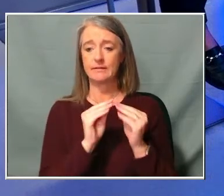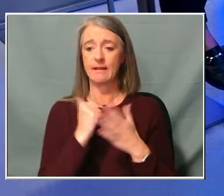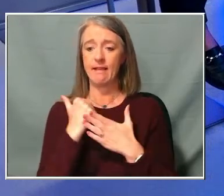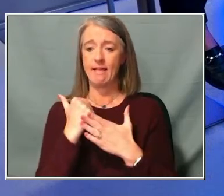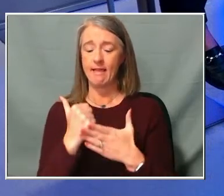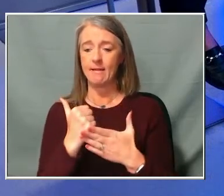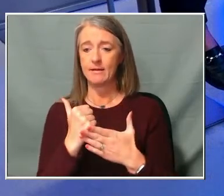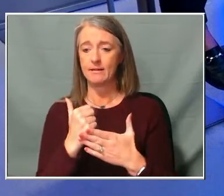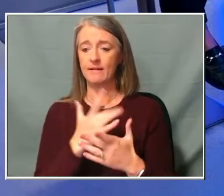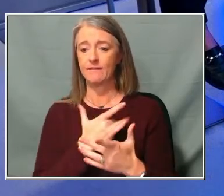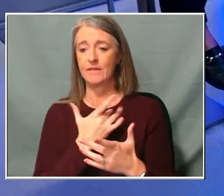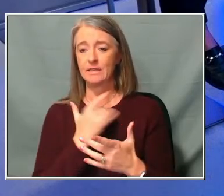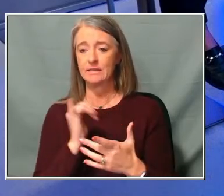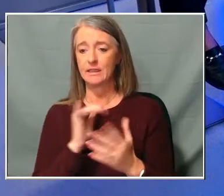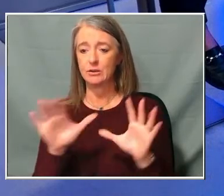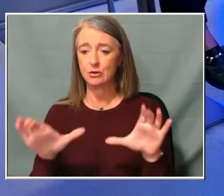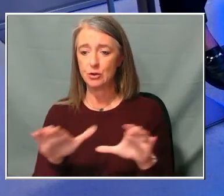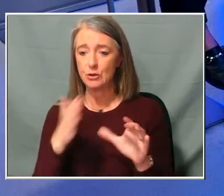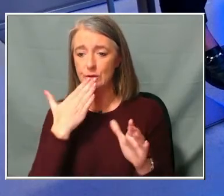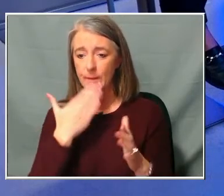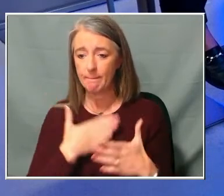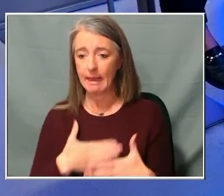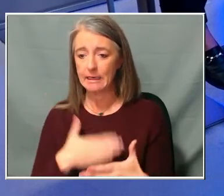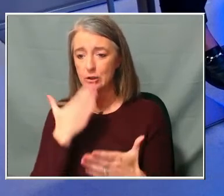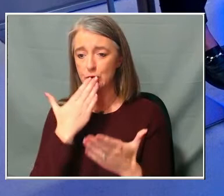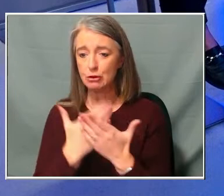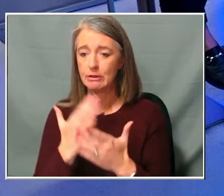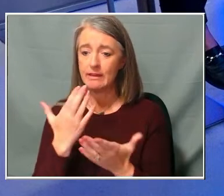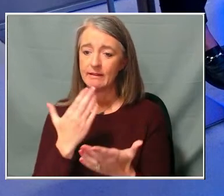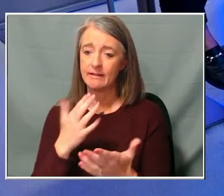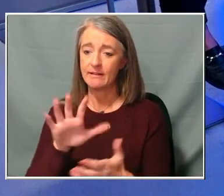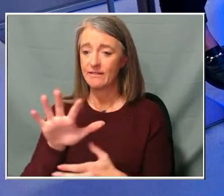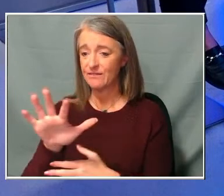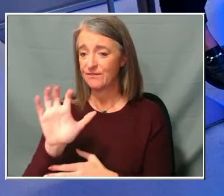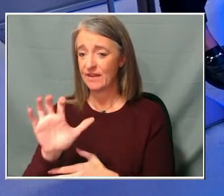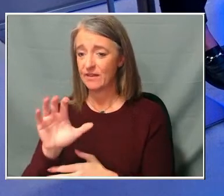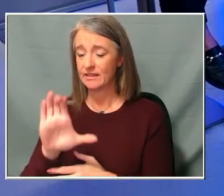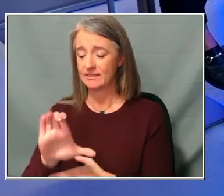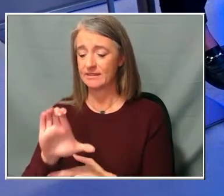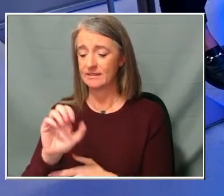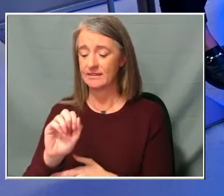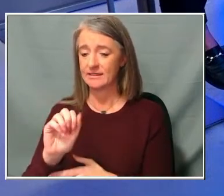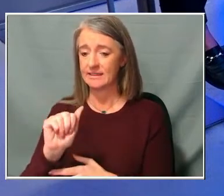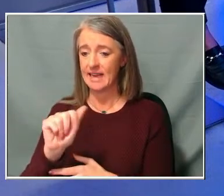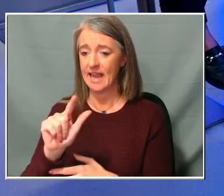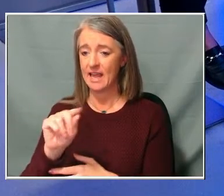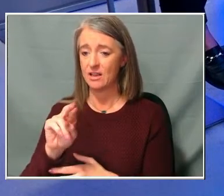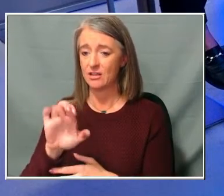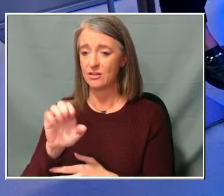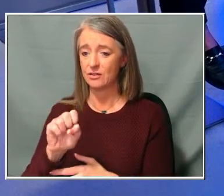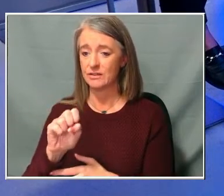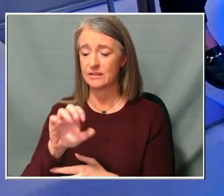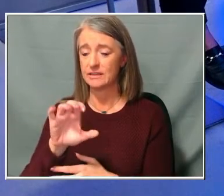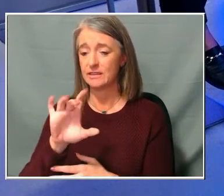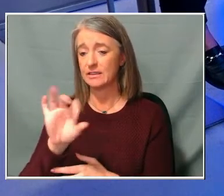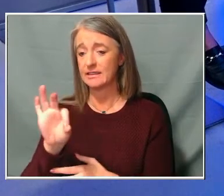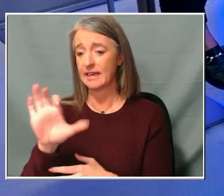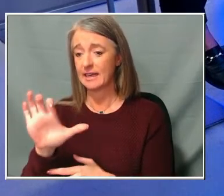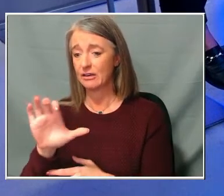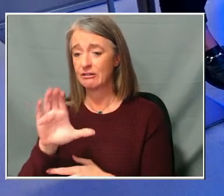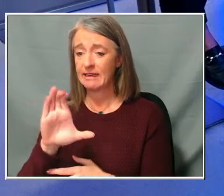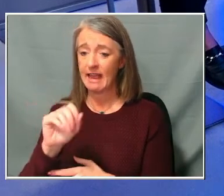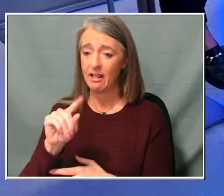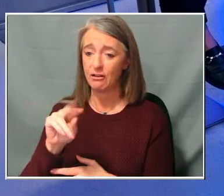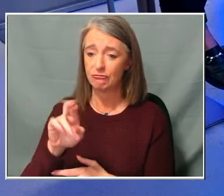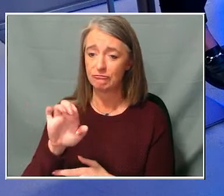feels like you're doing your body good in that fact, but 500 calories, let's even say 500 to 900 calories a day sounds